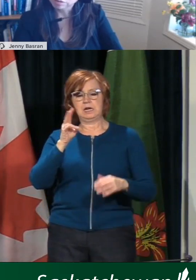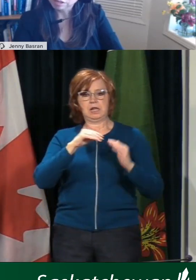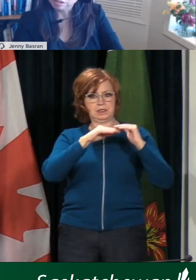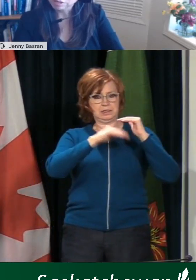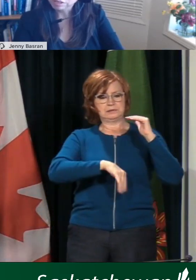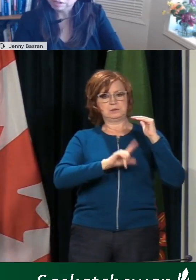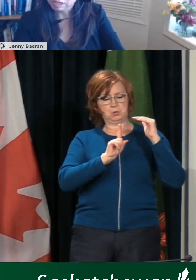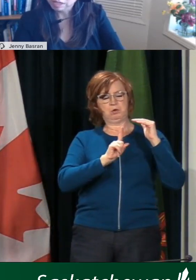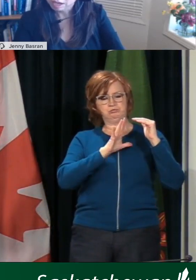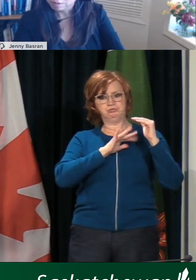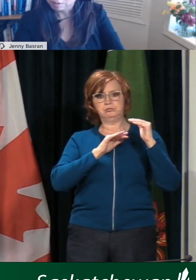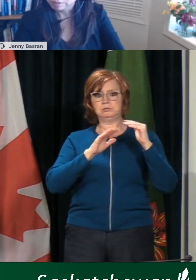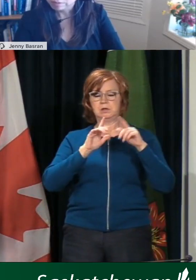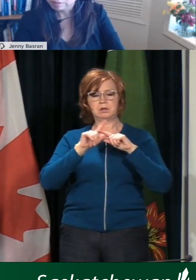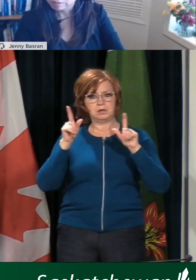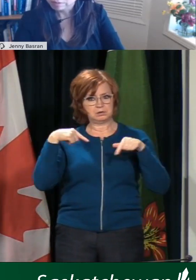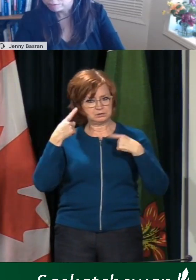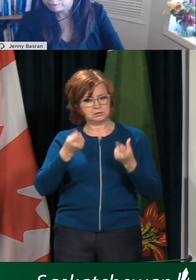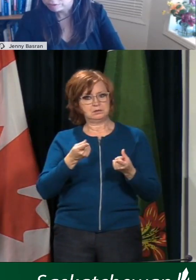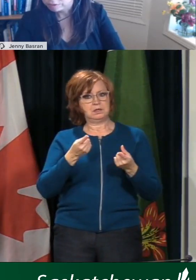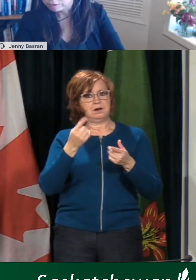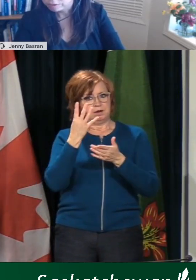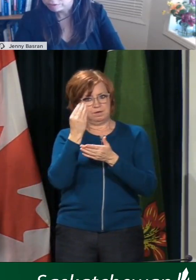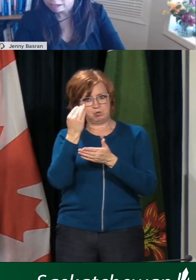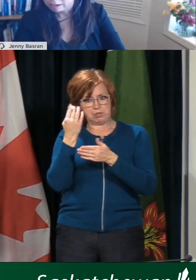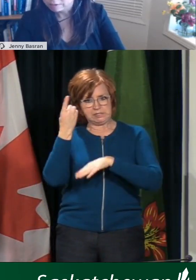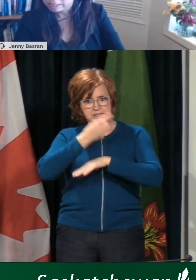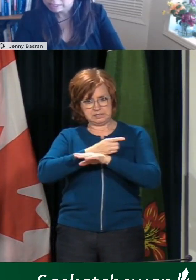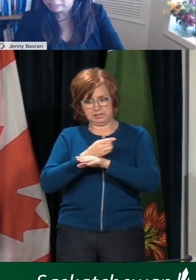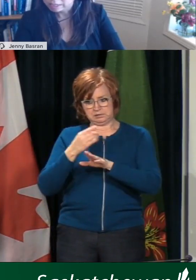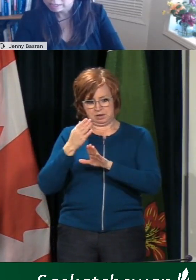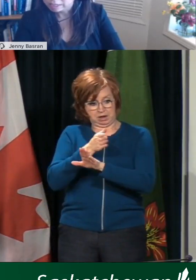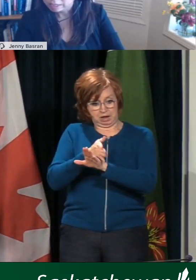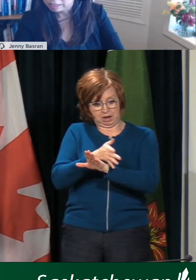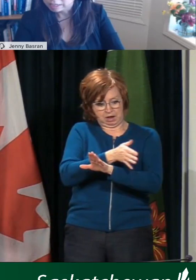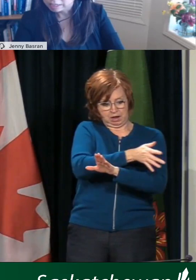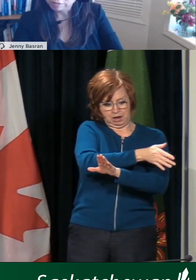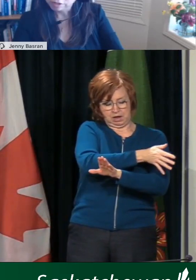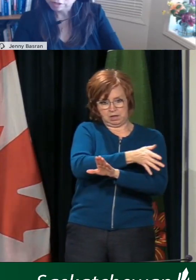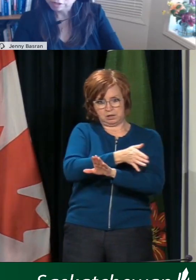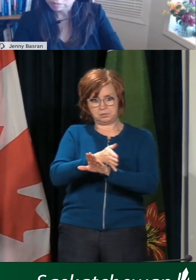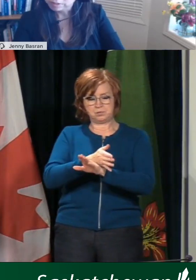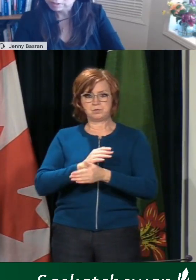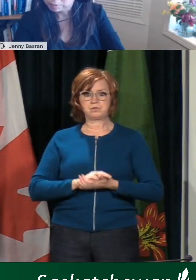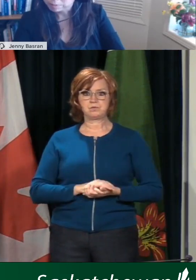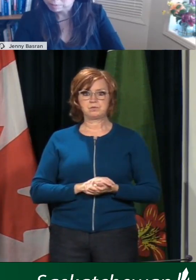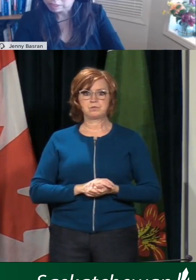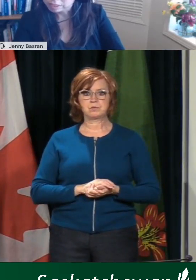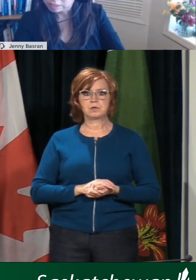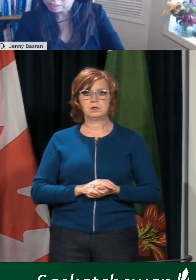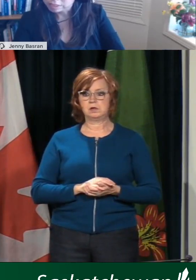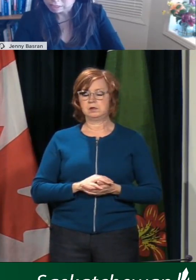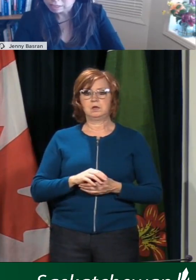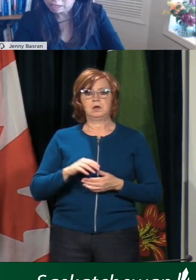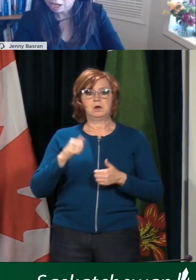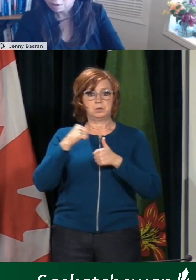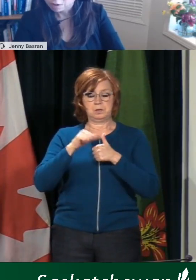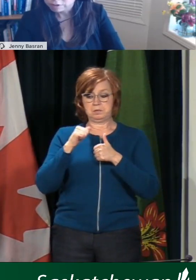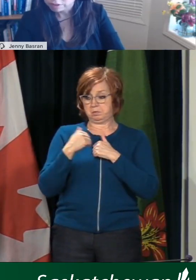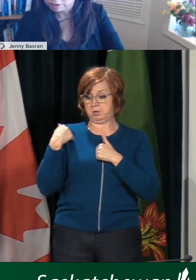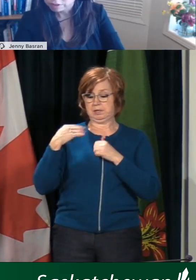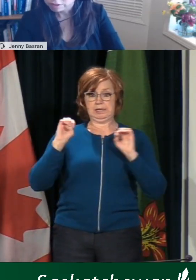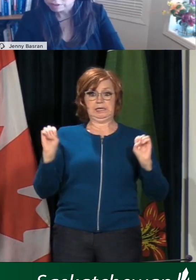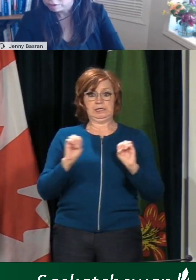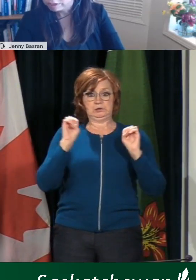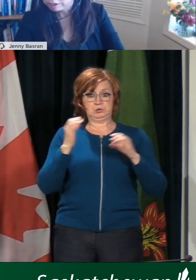ago. So some of the numbers we're seeing recently would reflect, for example, what was happening on the Easter weekend. However, there are